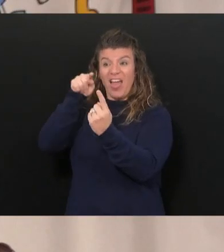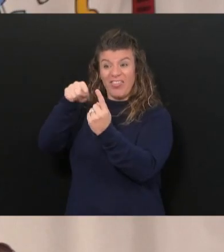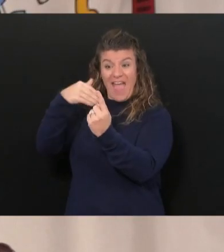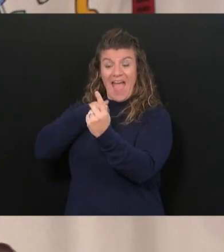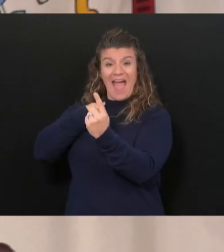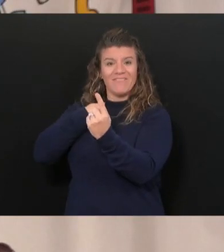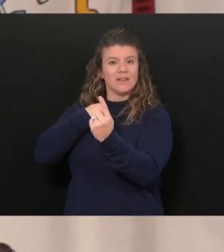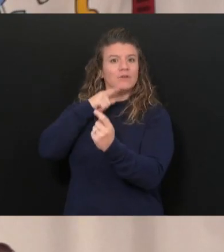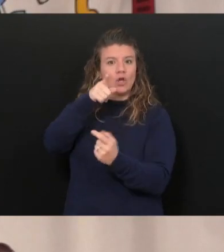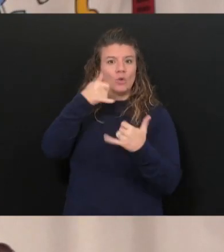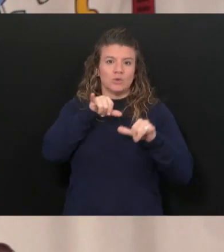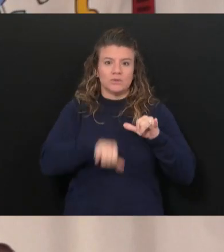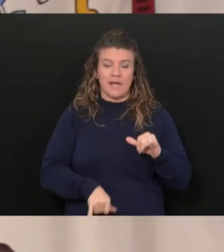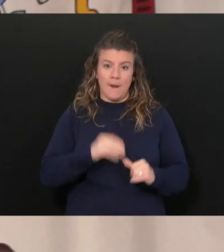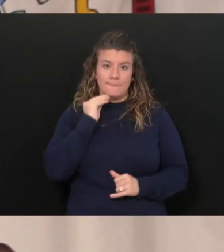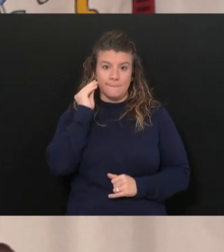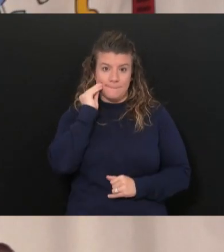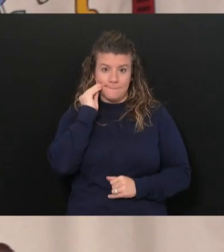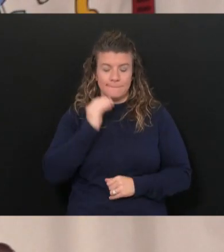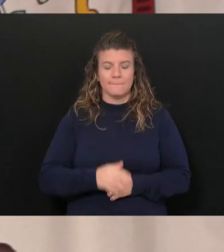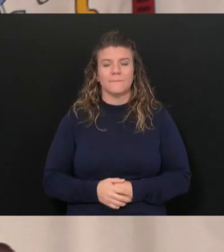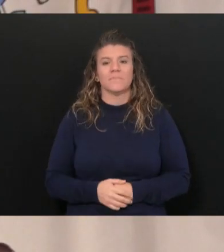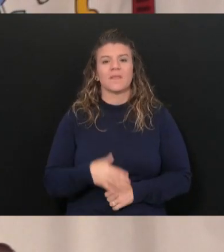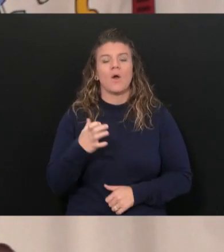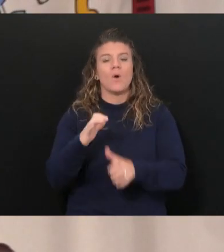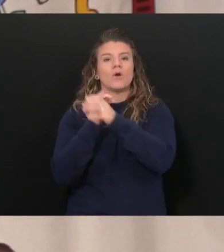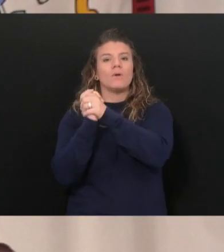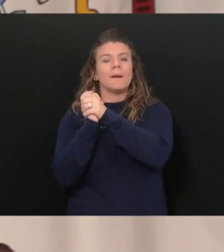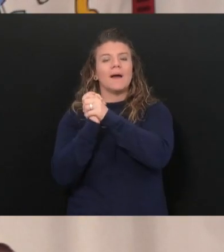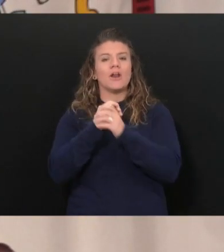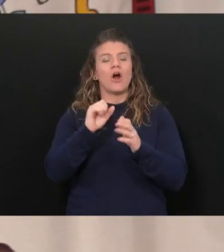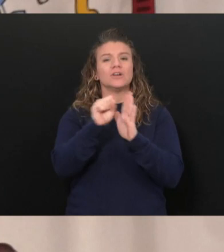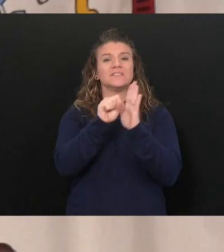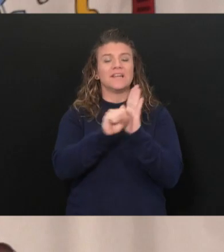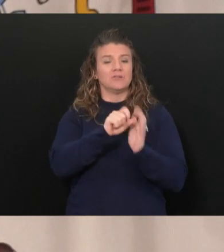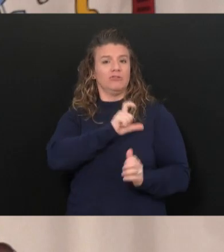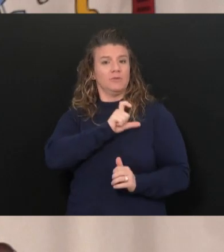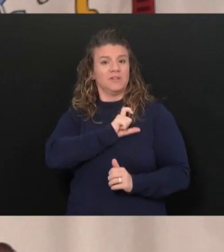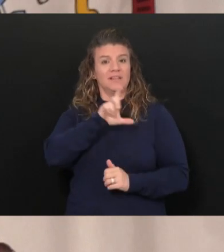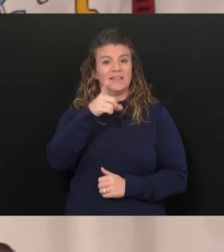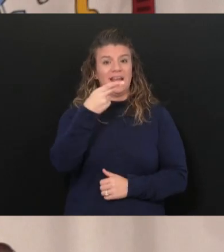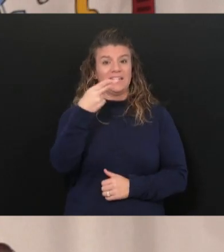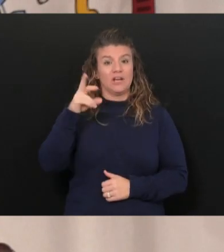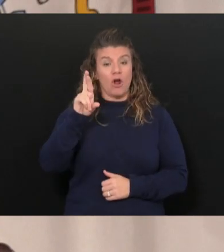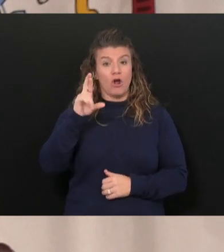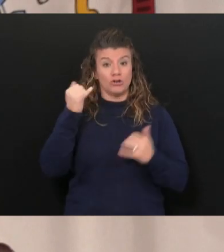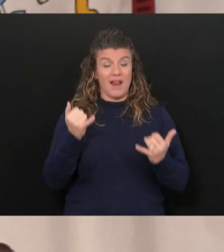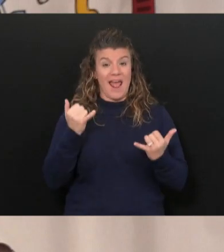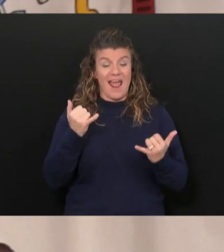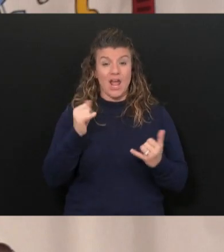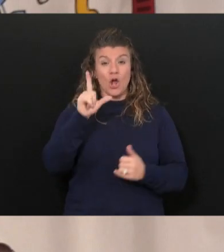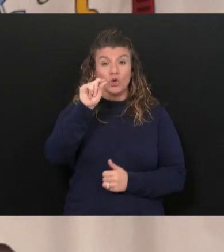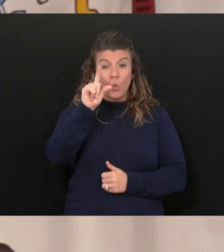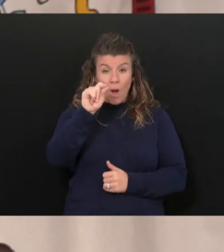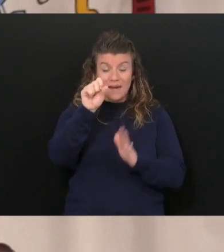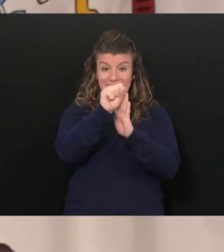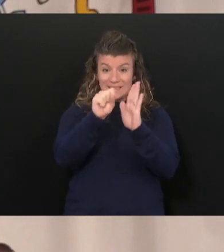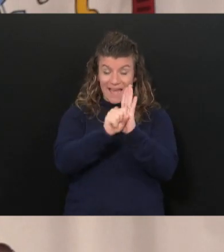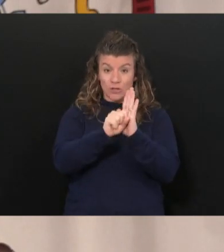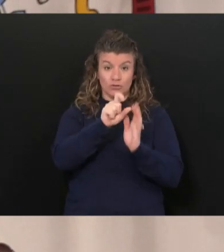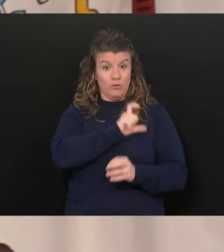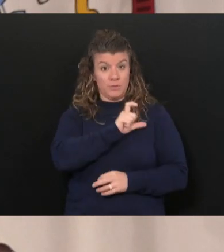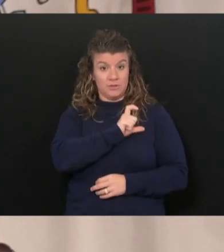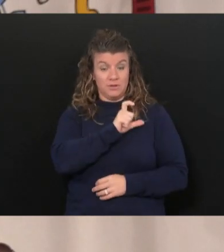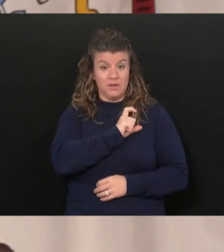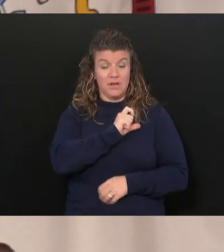I want to congratulate our state police troopers and the DHHR today. 20 state troopers and,